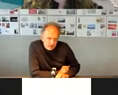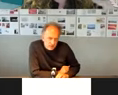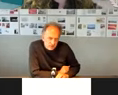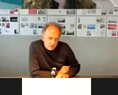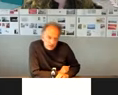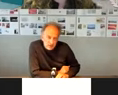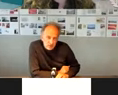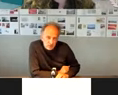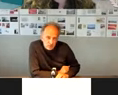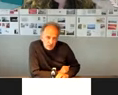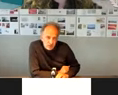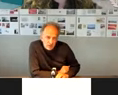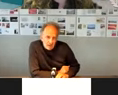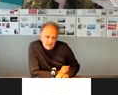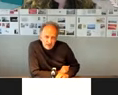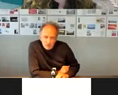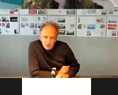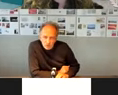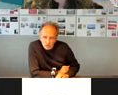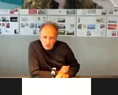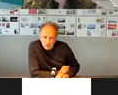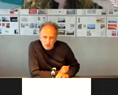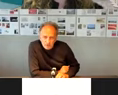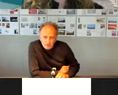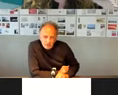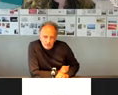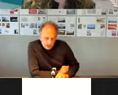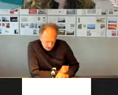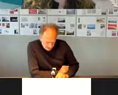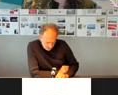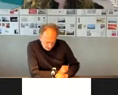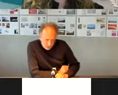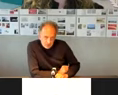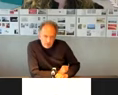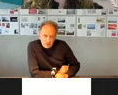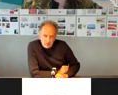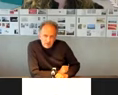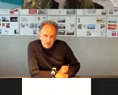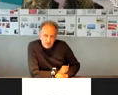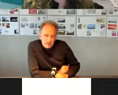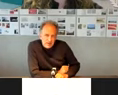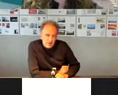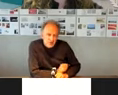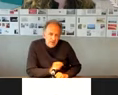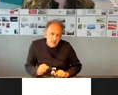in space, we wanted to use roofs with